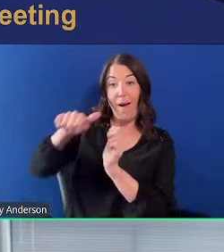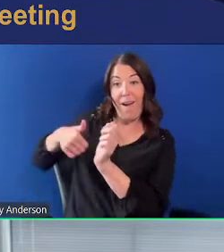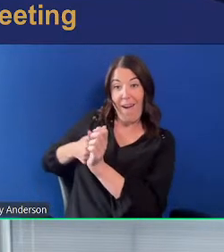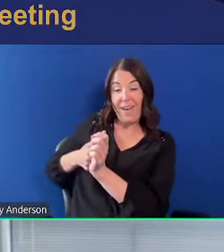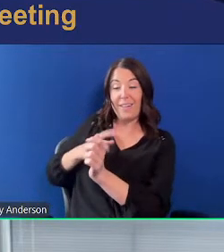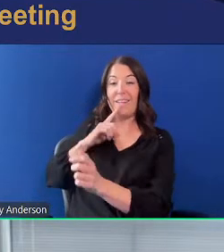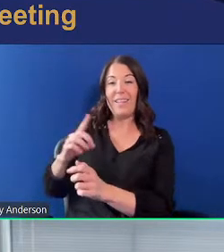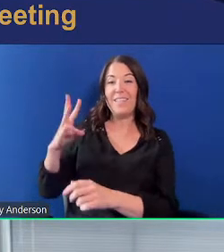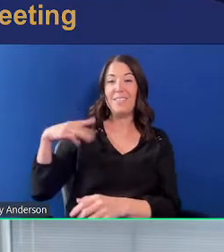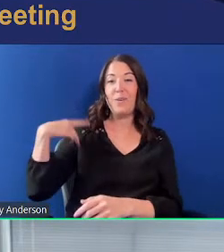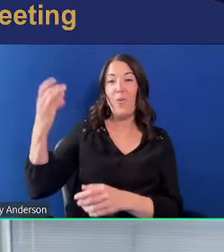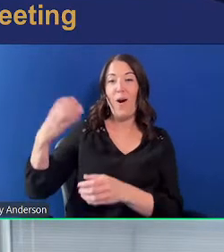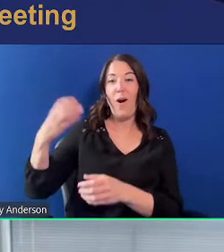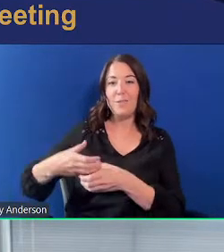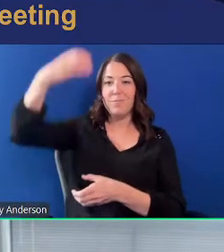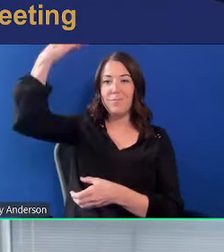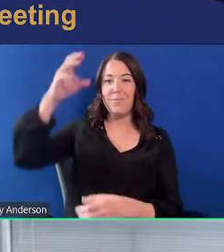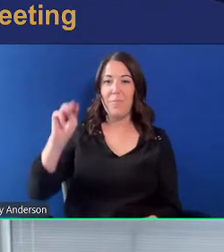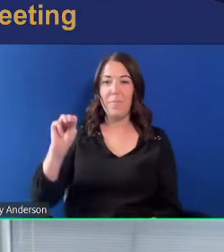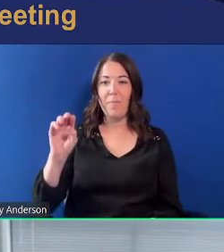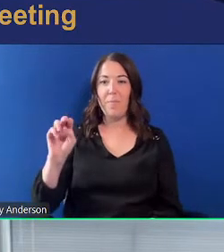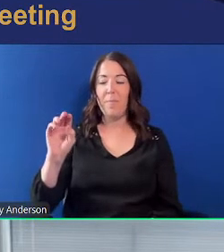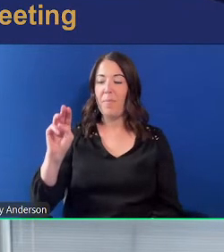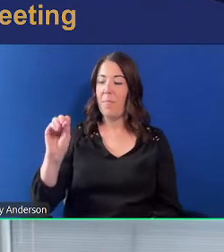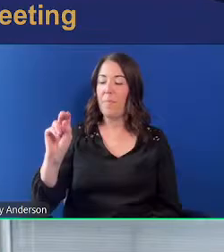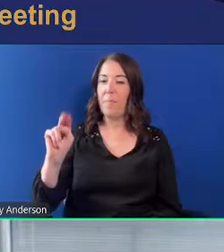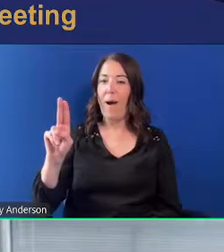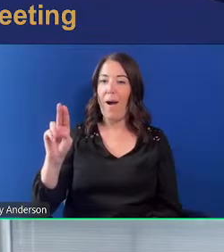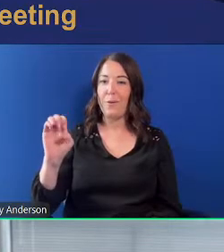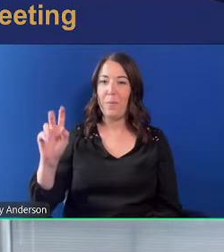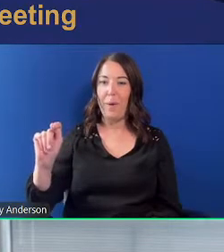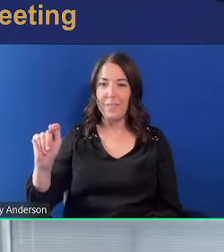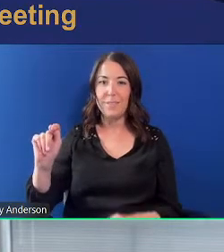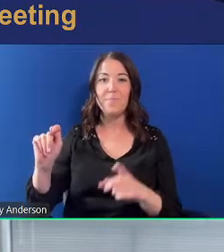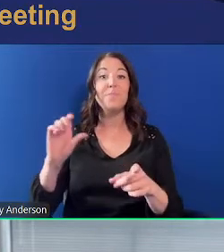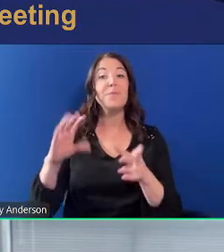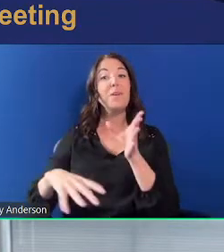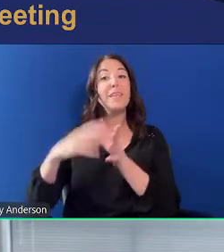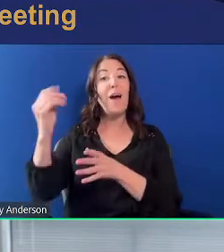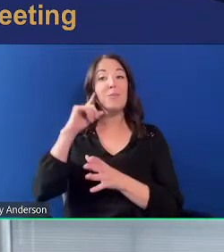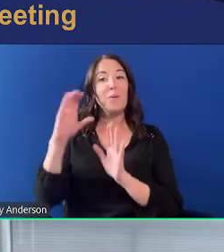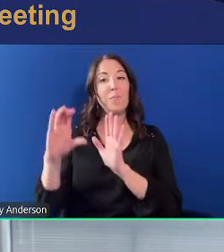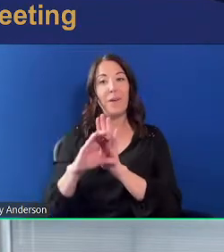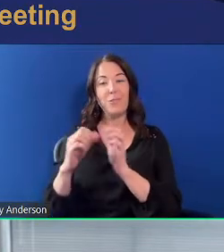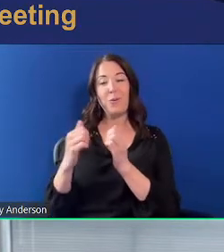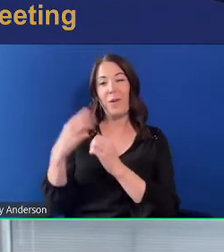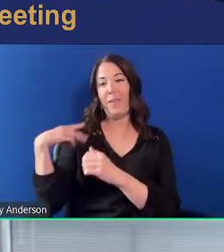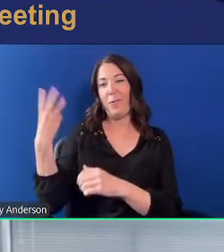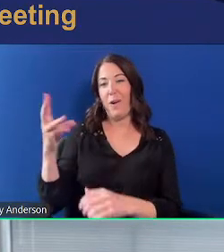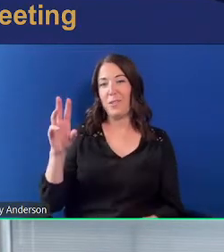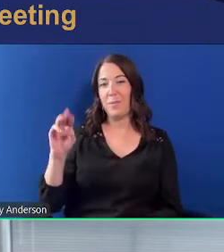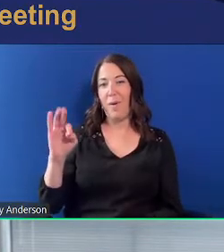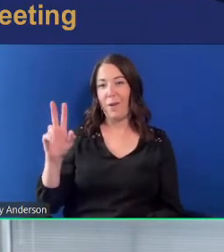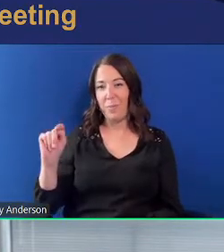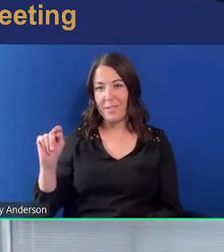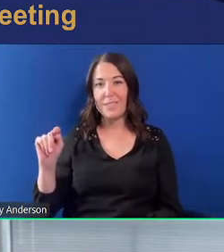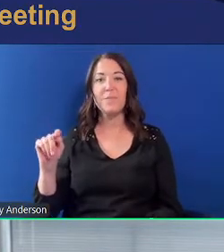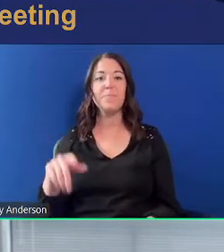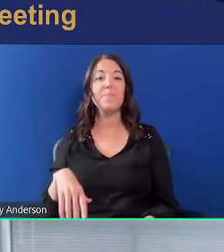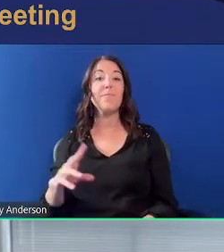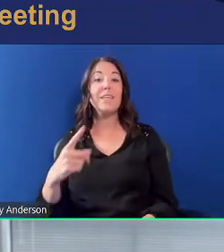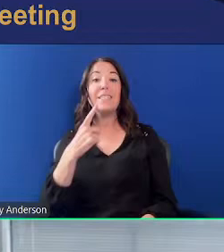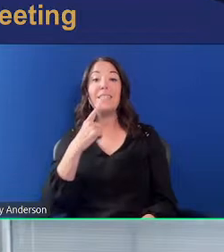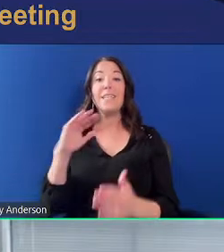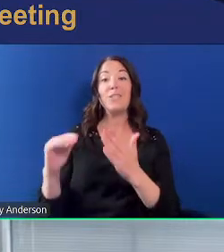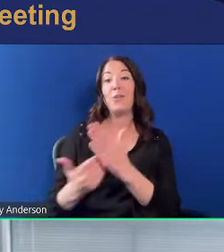Washington Monument. So this is an outdoor picture or photo at the Washington Monument with the group. And it says new